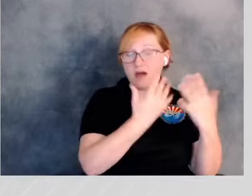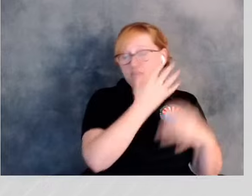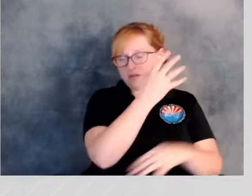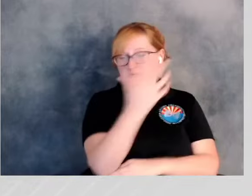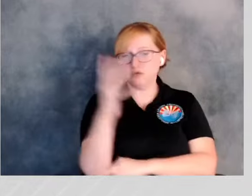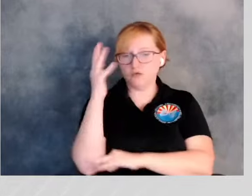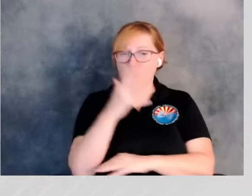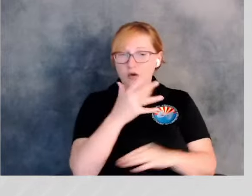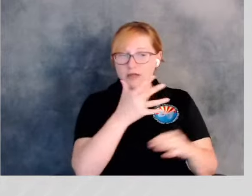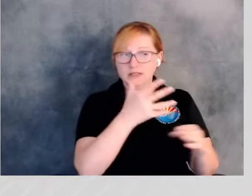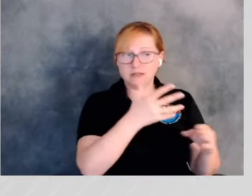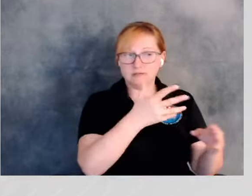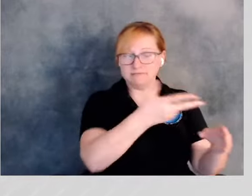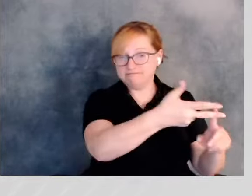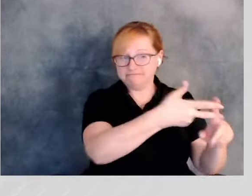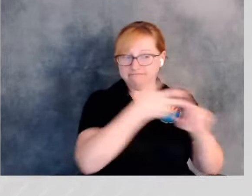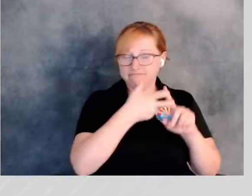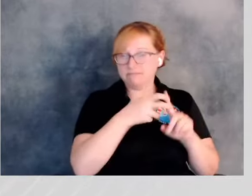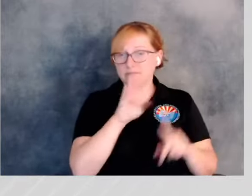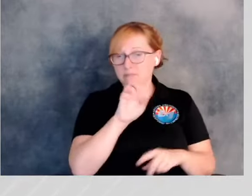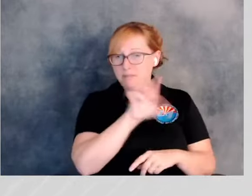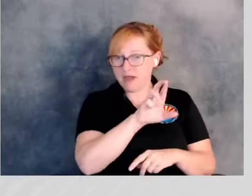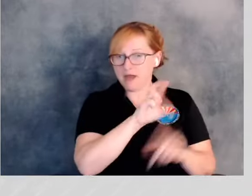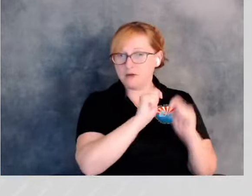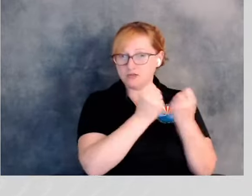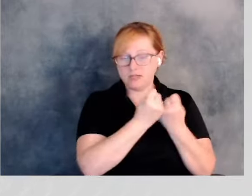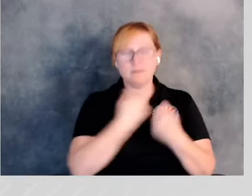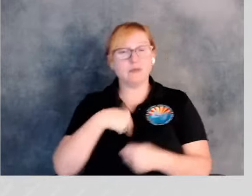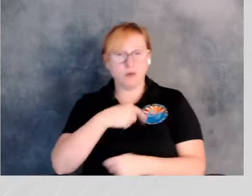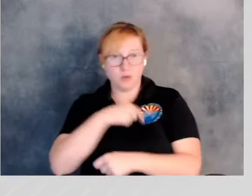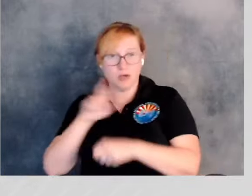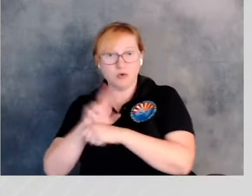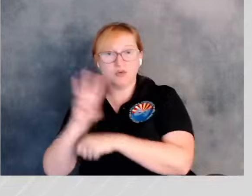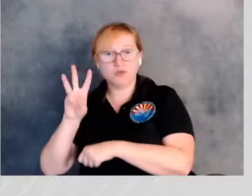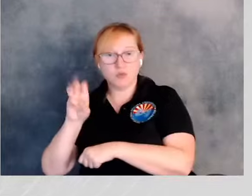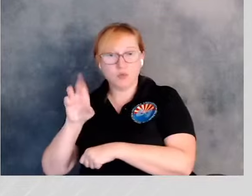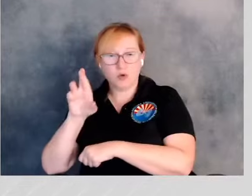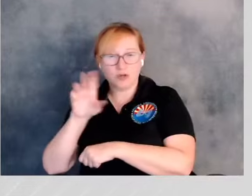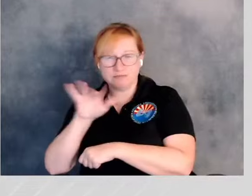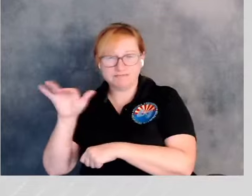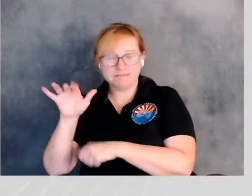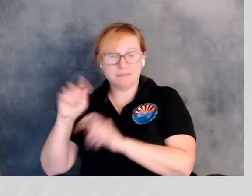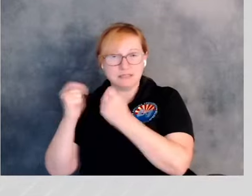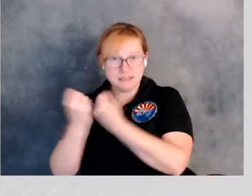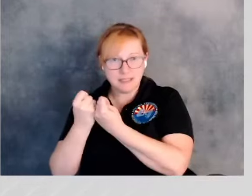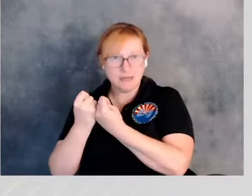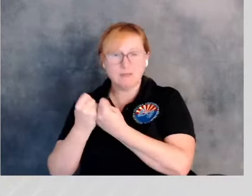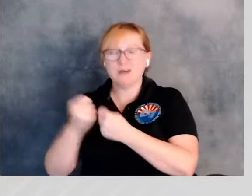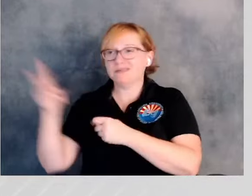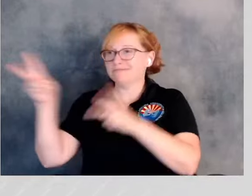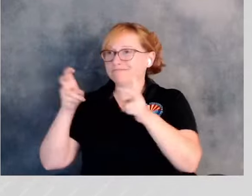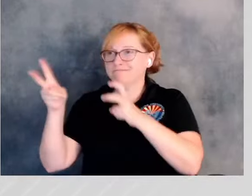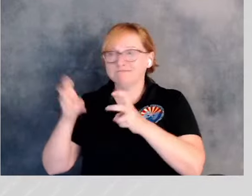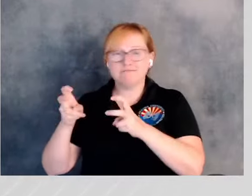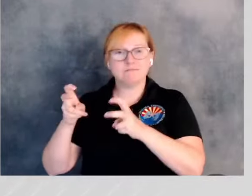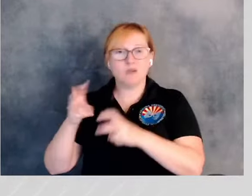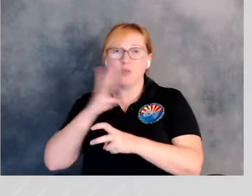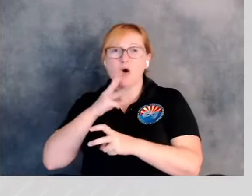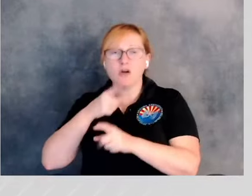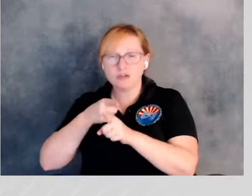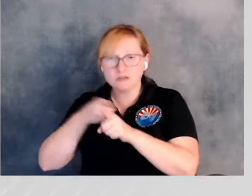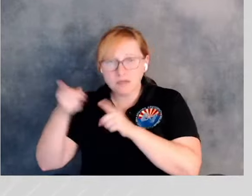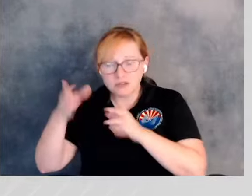Team. And that's a group of geologists, hydrologists, fire personnel, resource management